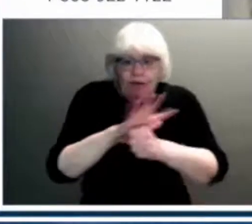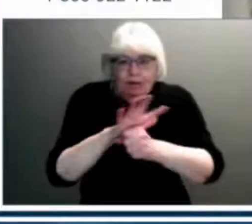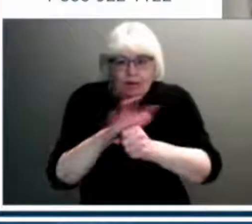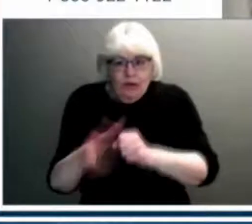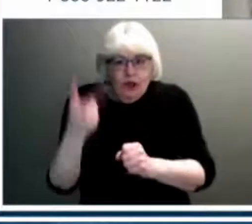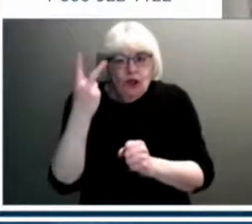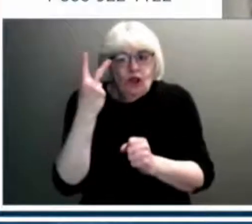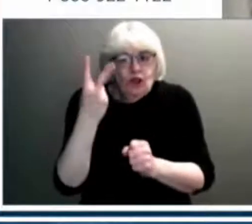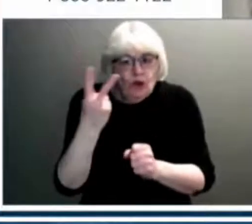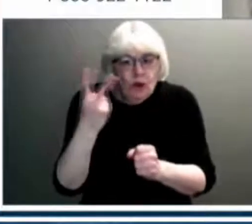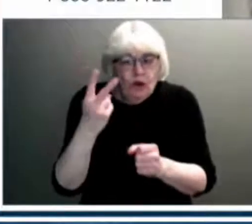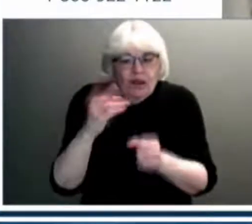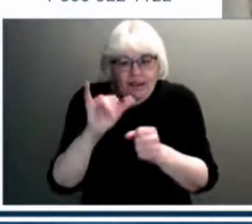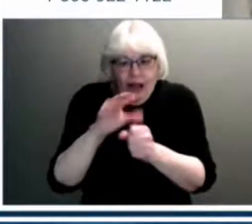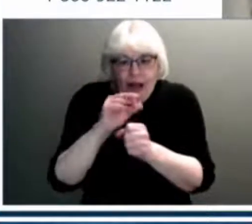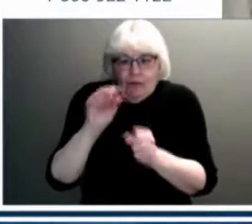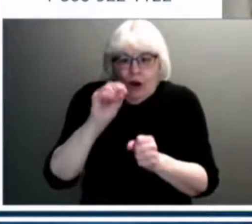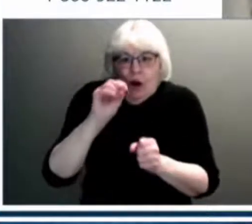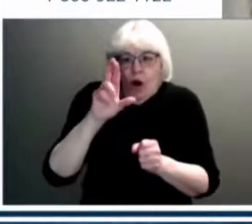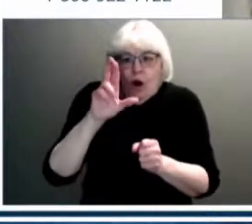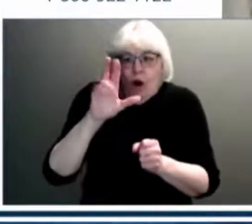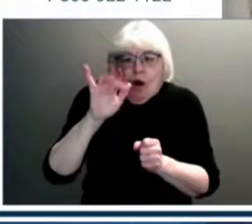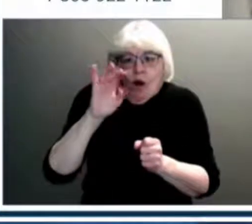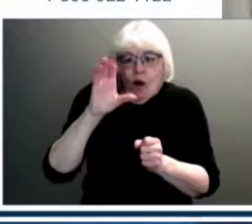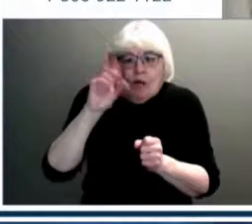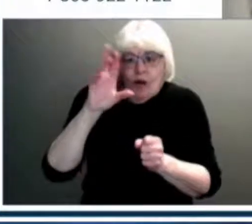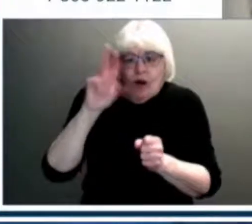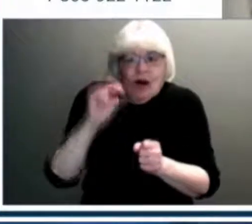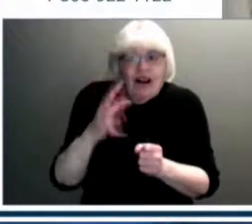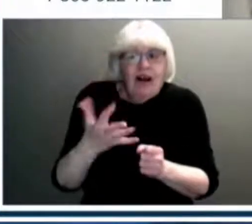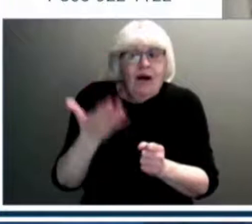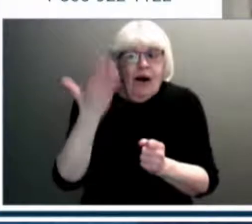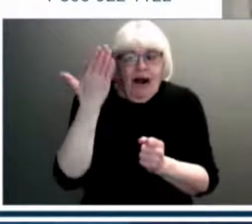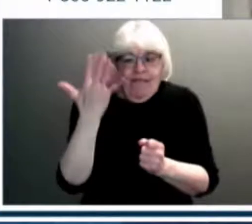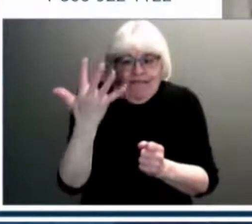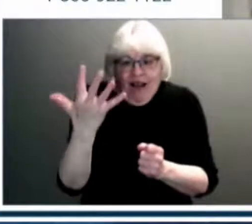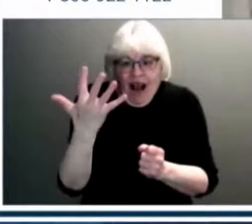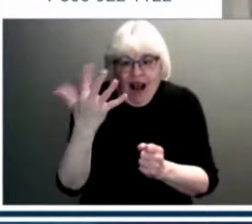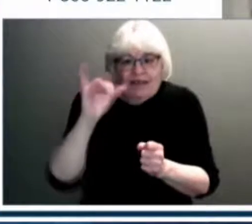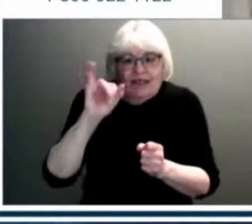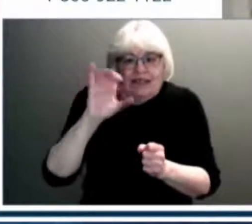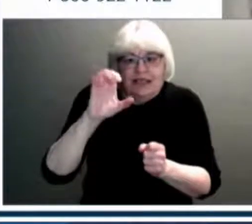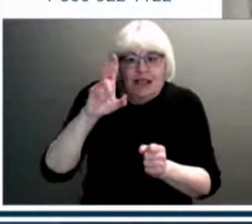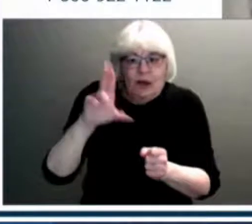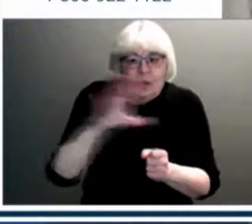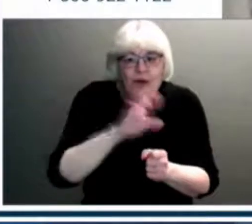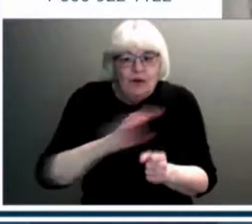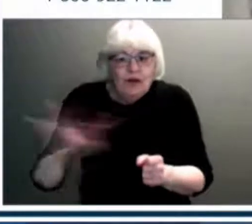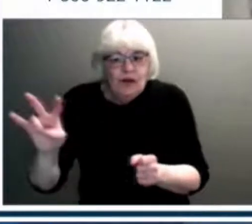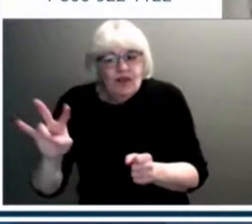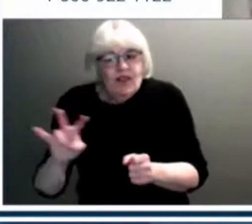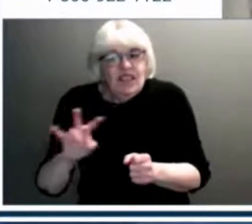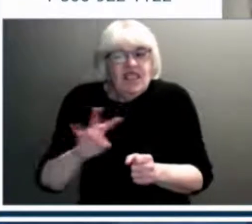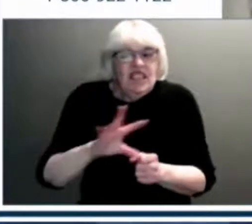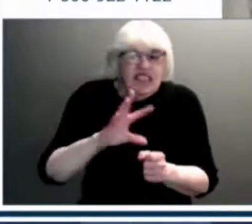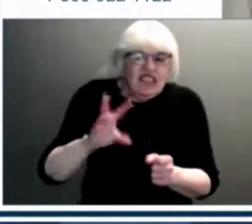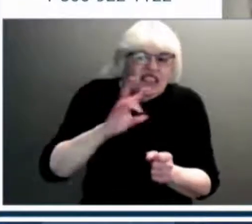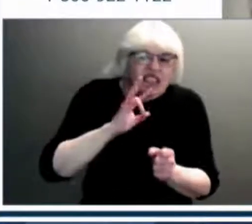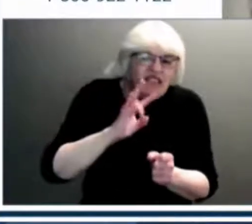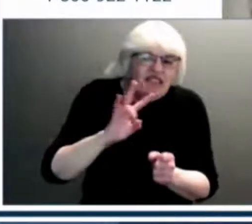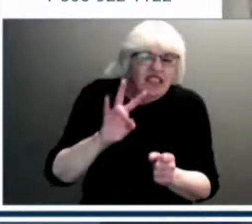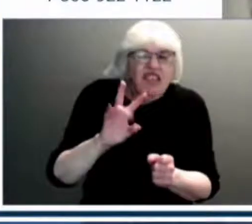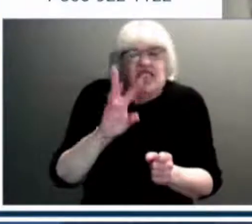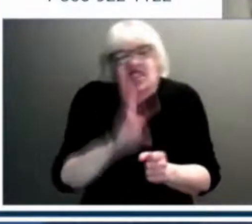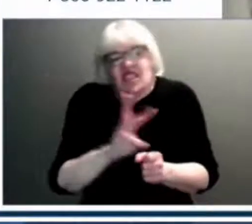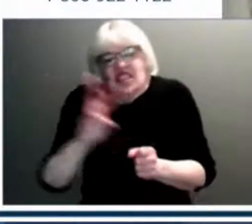COVID, 5 are in the ICU. The average age is 66. Of those in hospital, 25%